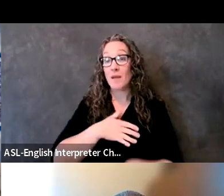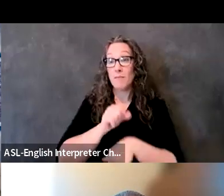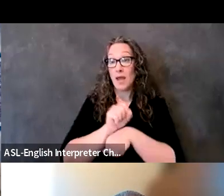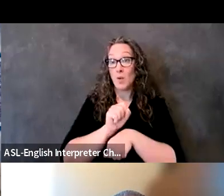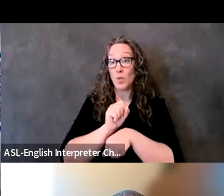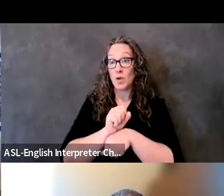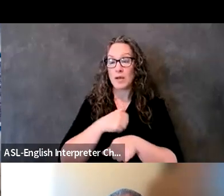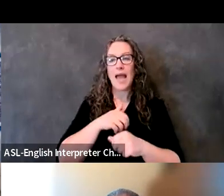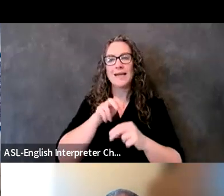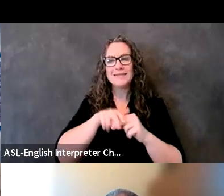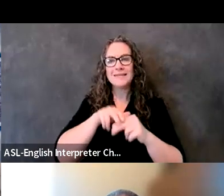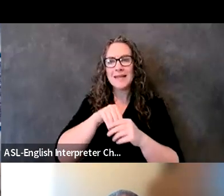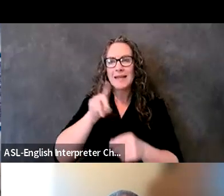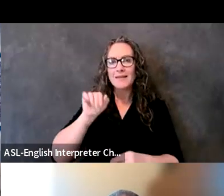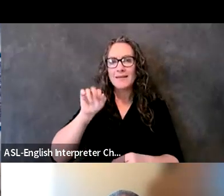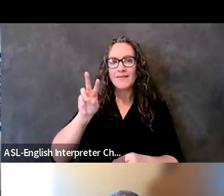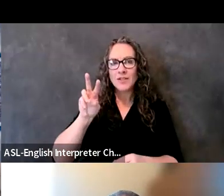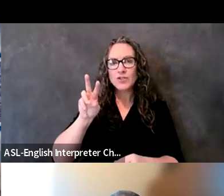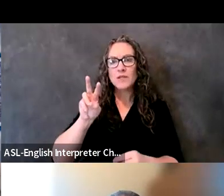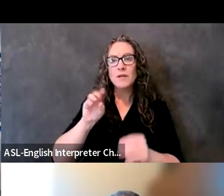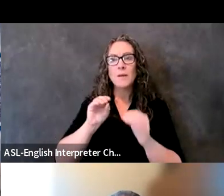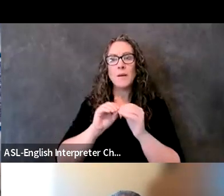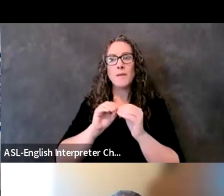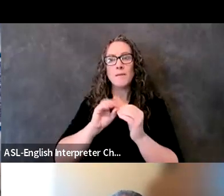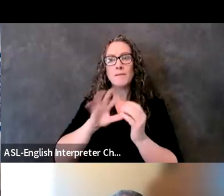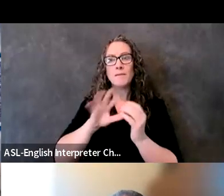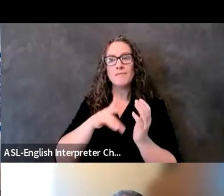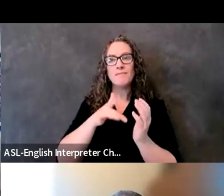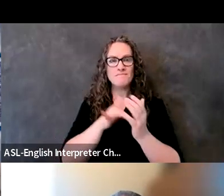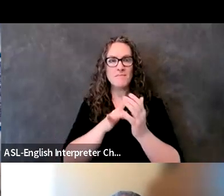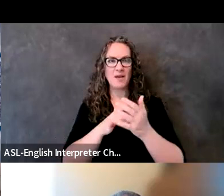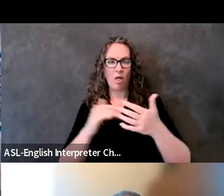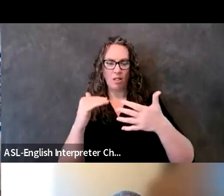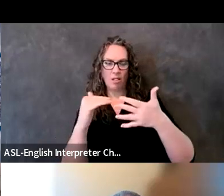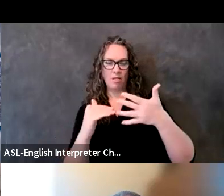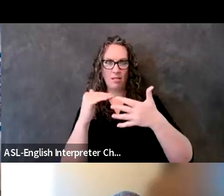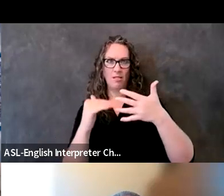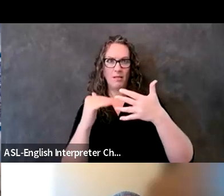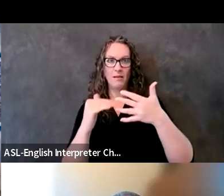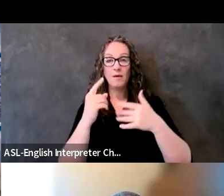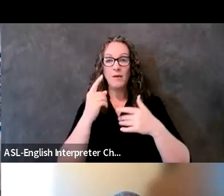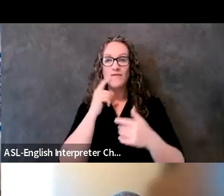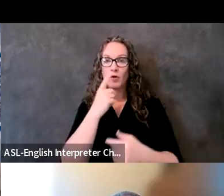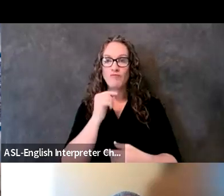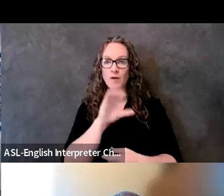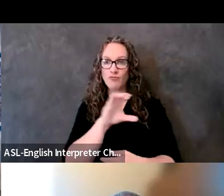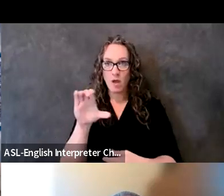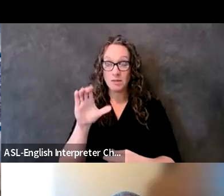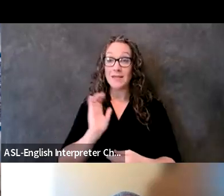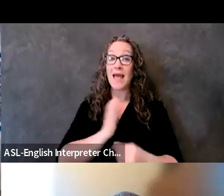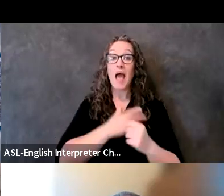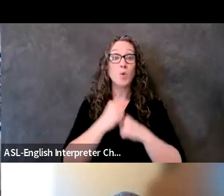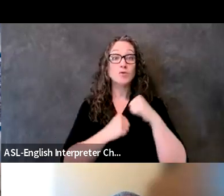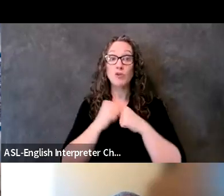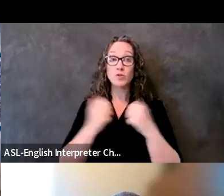in the division, which is kind of in the middle layer for the American Red Cross. So we're hyper local. We have regions across the